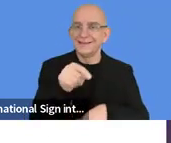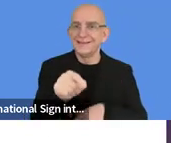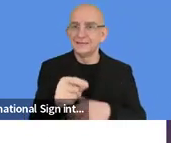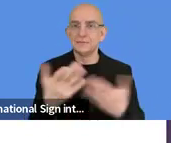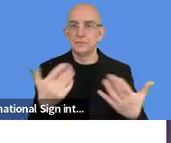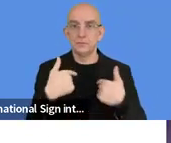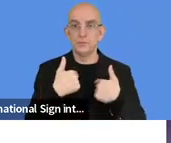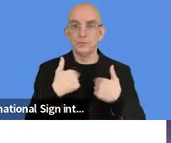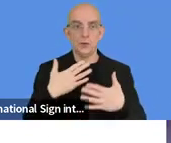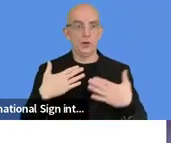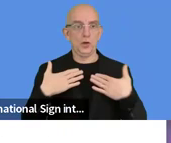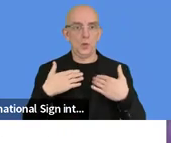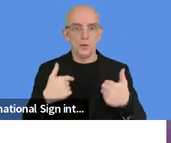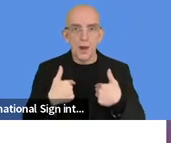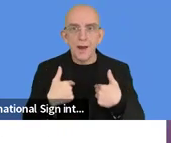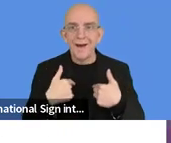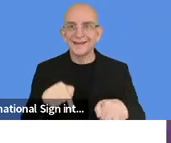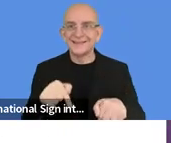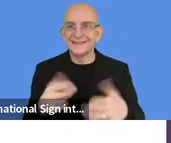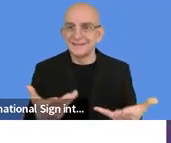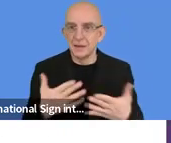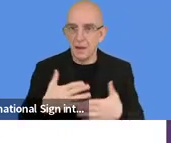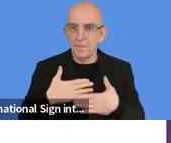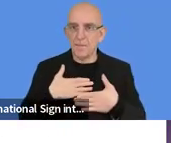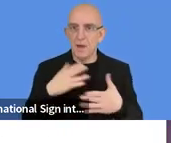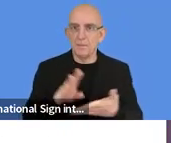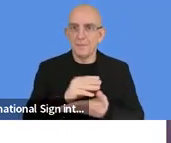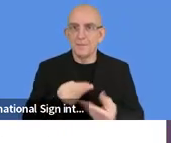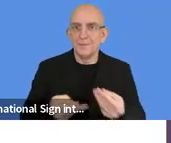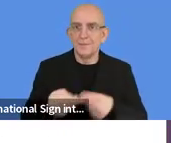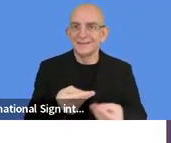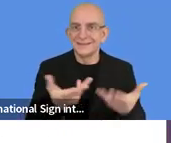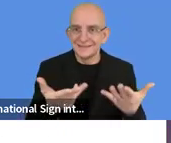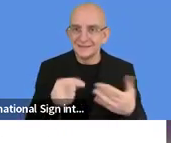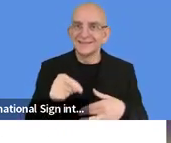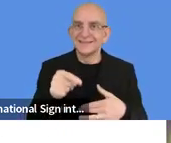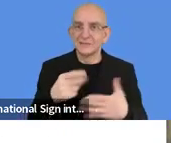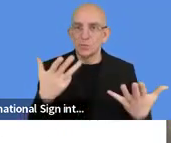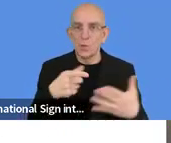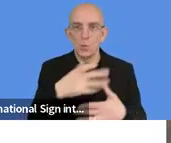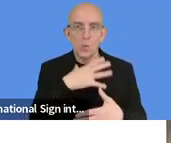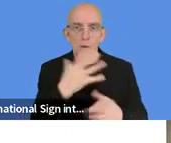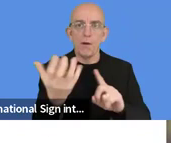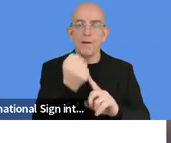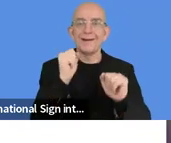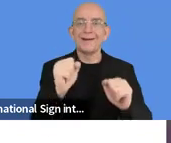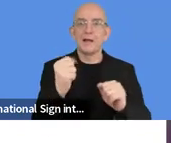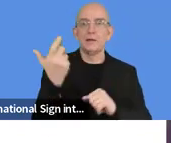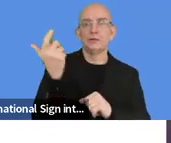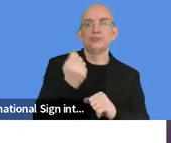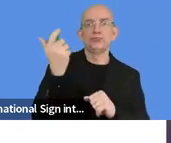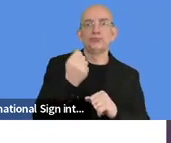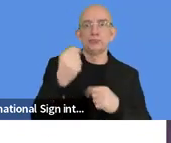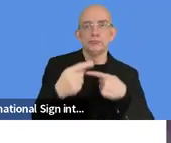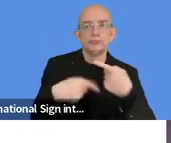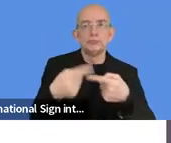ultimately what you need to be able to achieve is some sort of financial sustainability alongside the social impact that you're creating. Now,